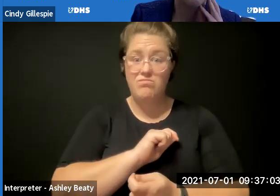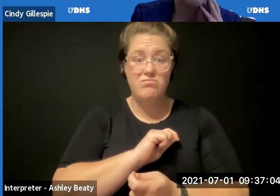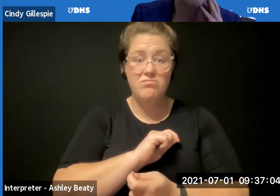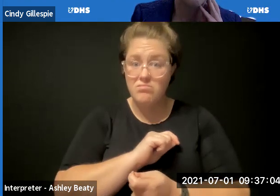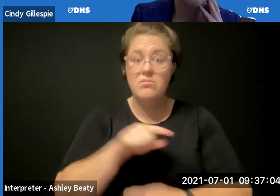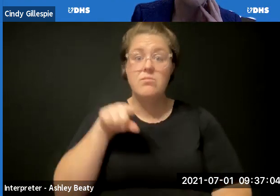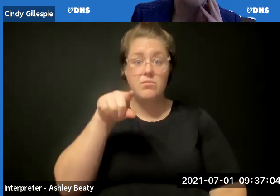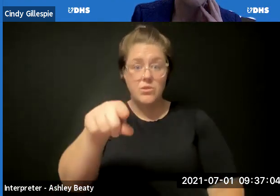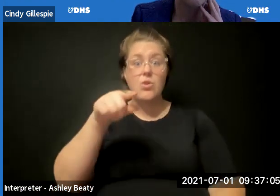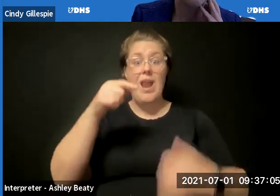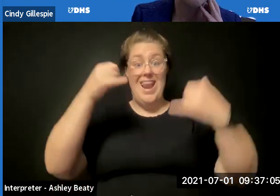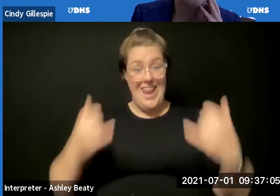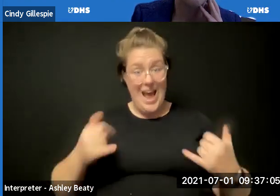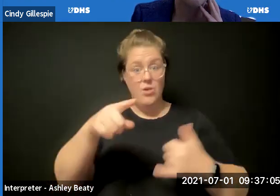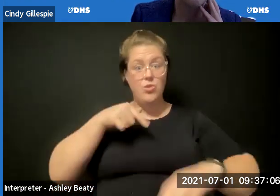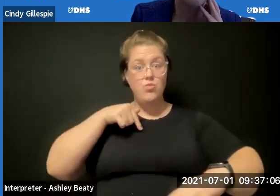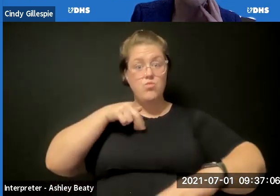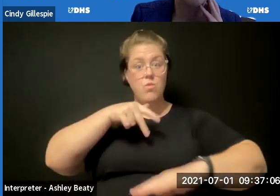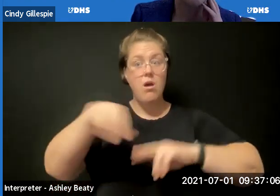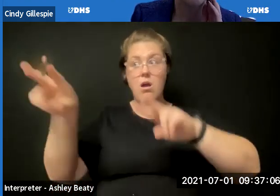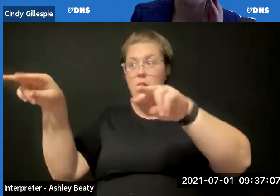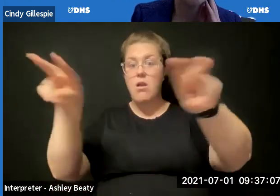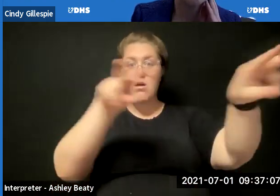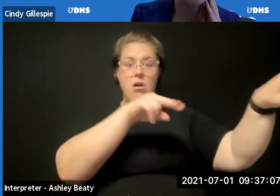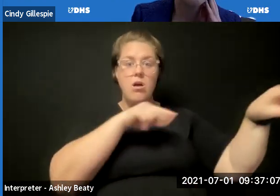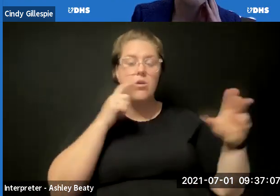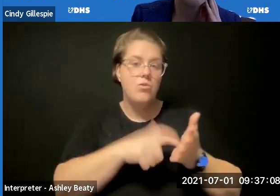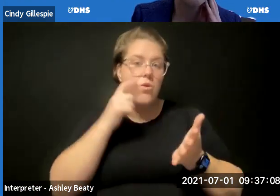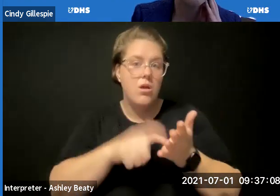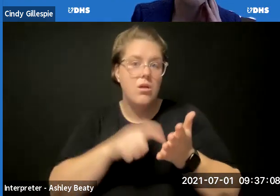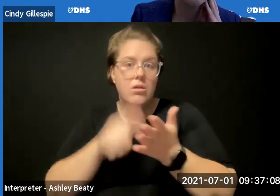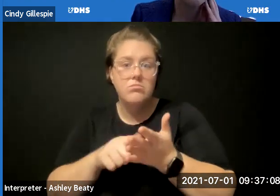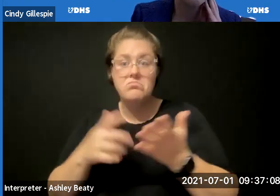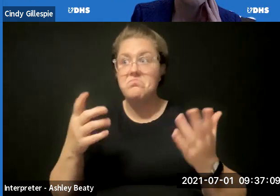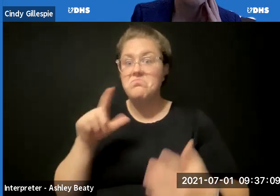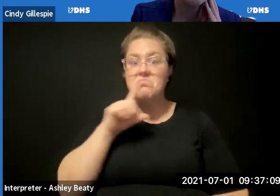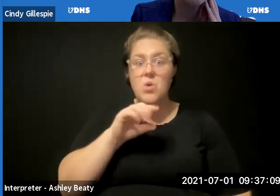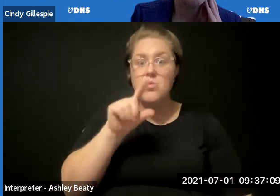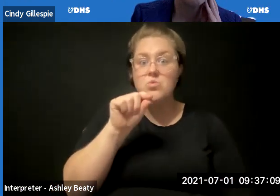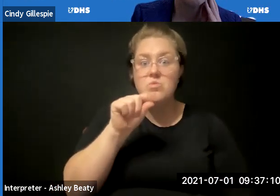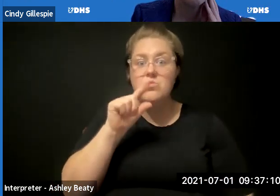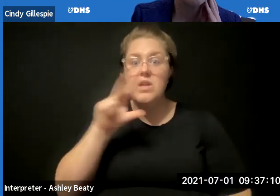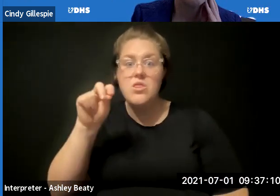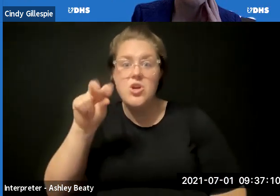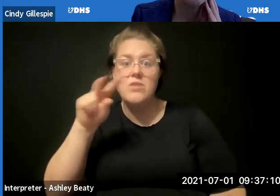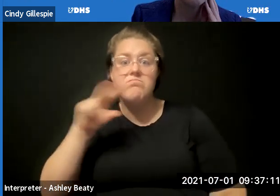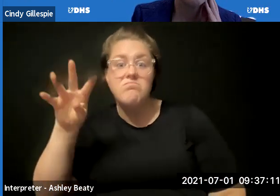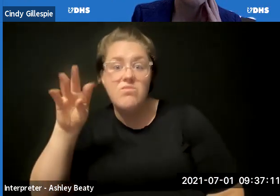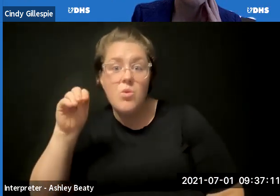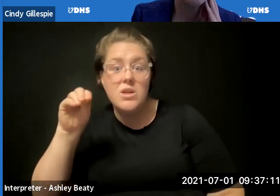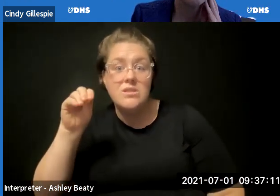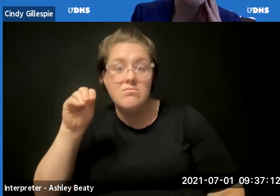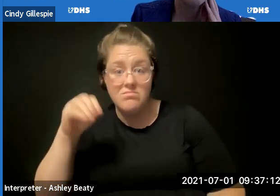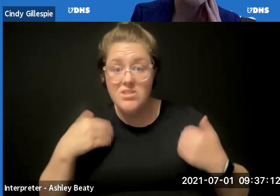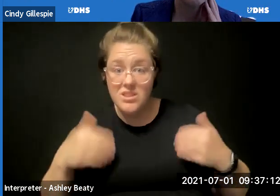people who are in their 20s and 30s and 40 years old, and it's kind